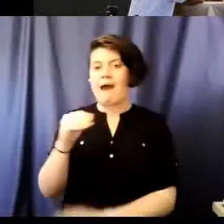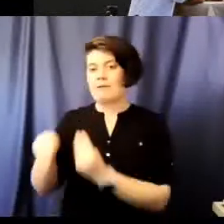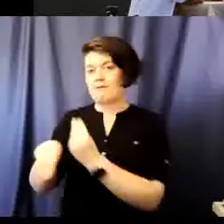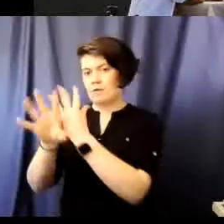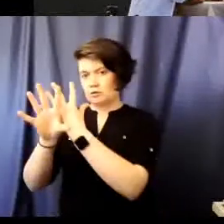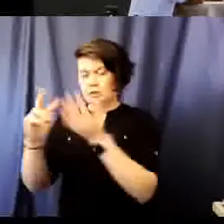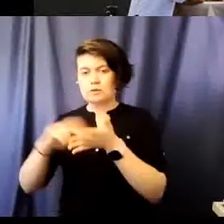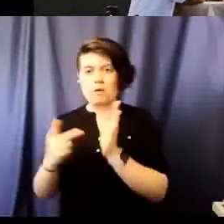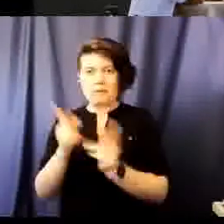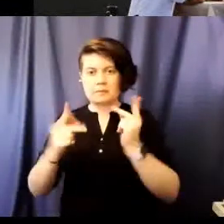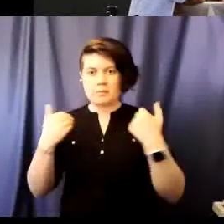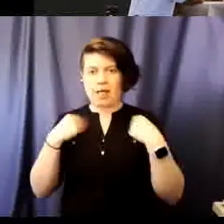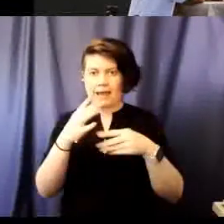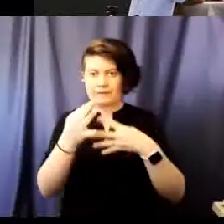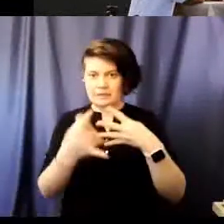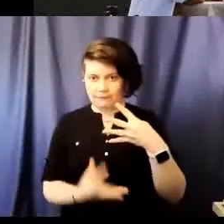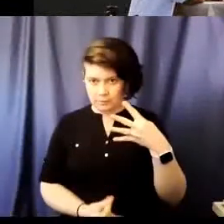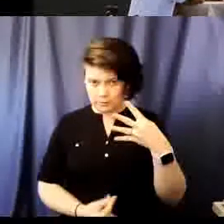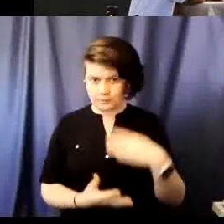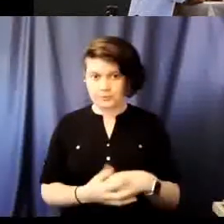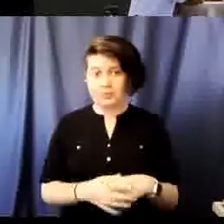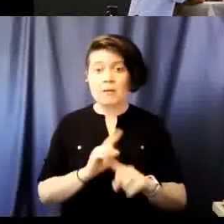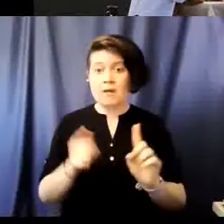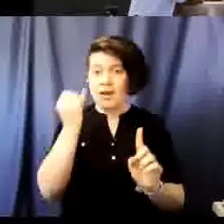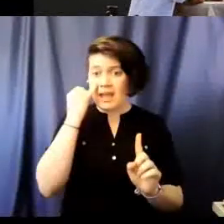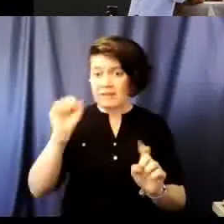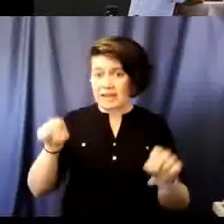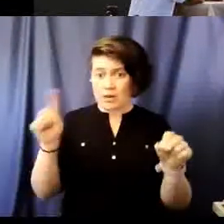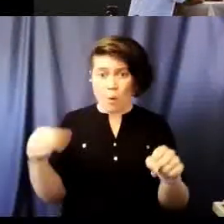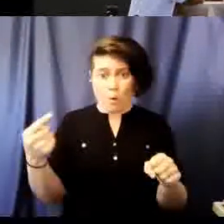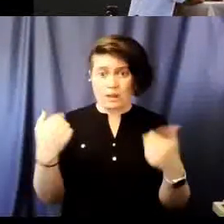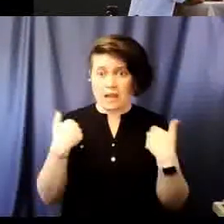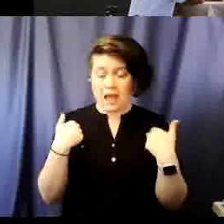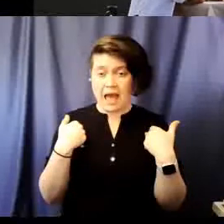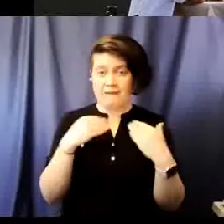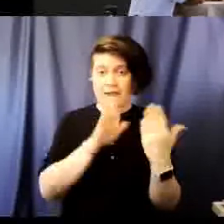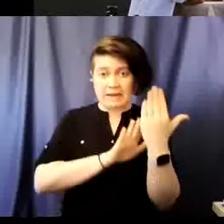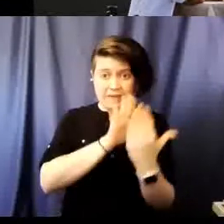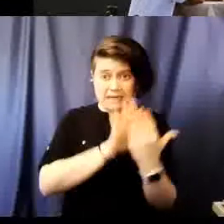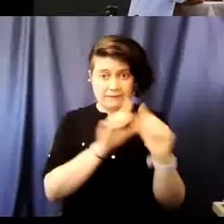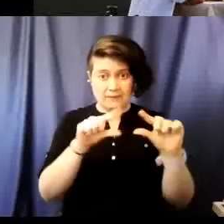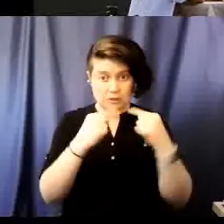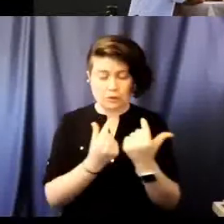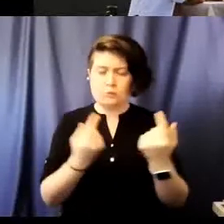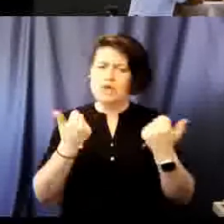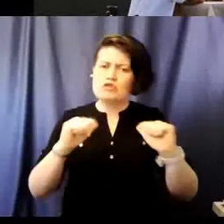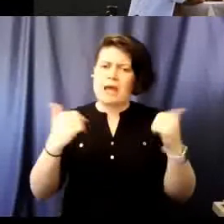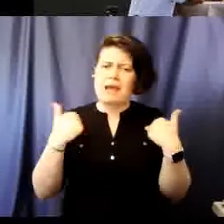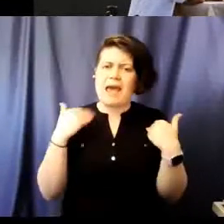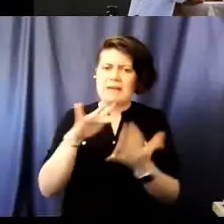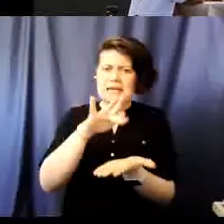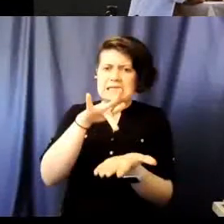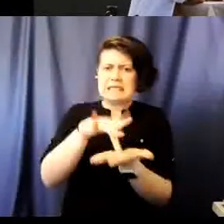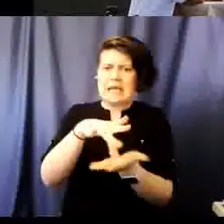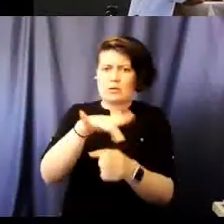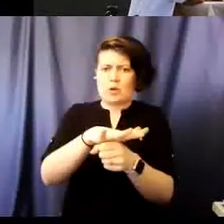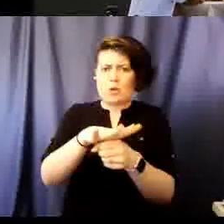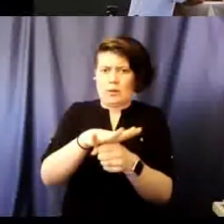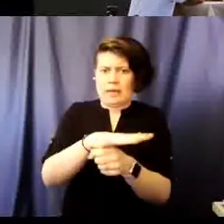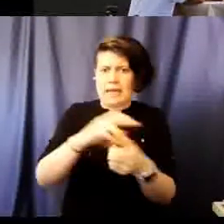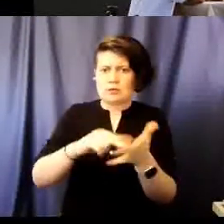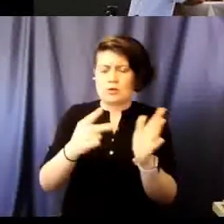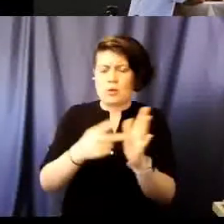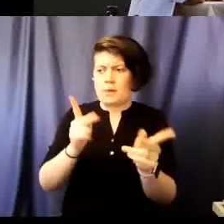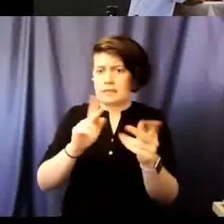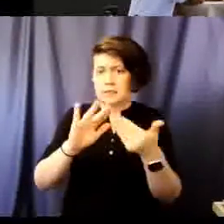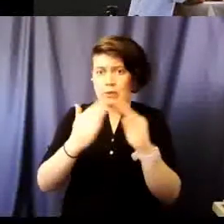attend as possible. But if you can only do an in-person group, try to have a group in a central location where people in the